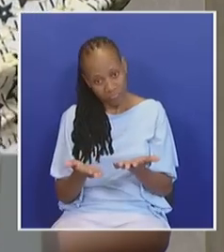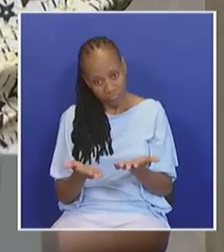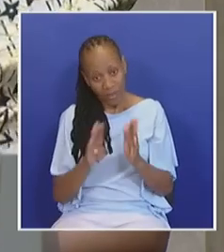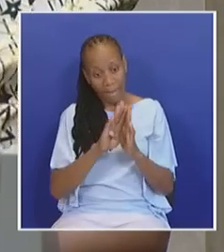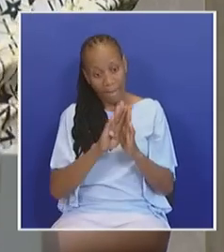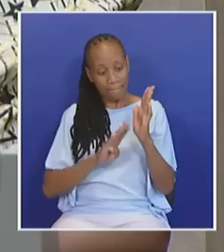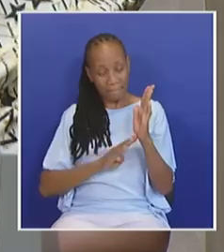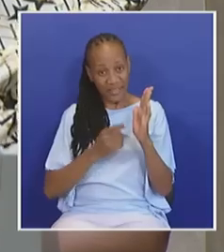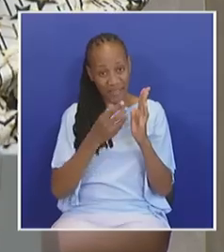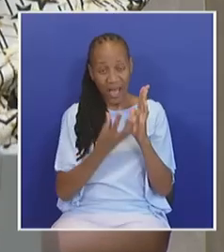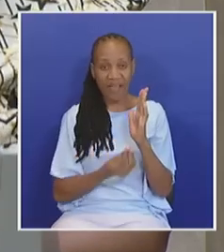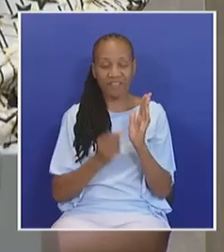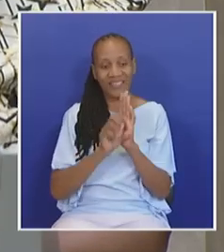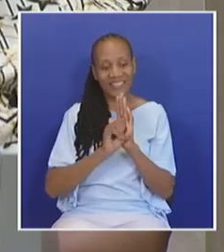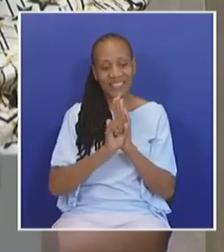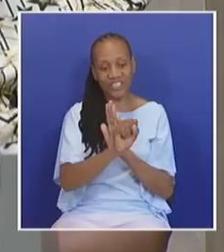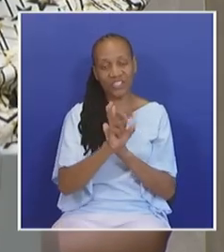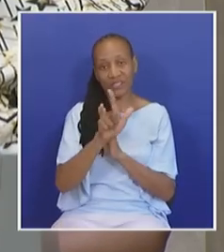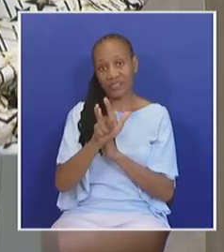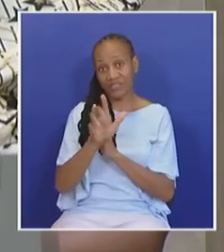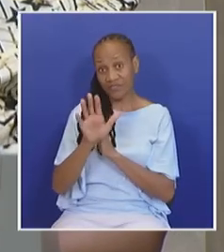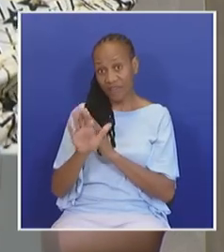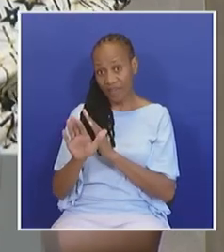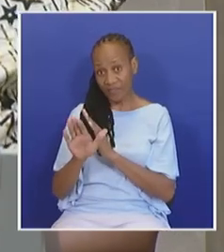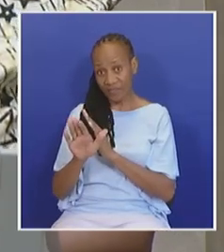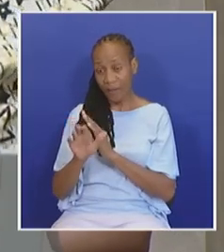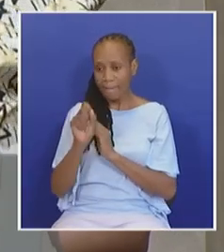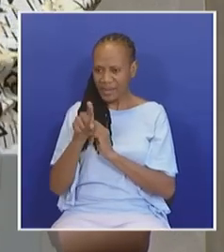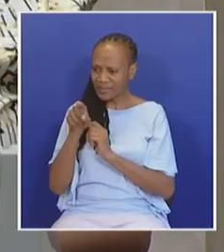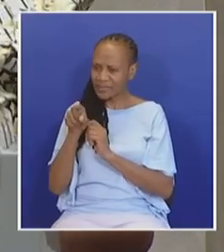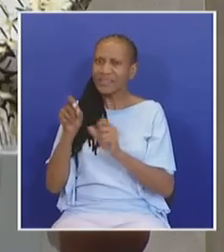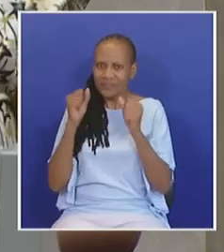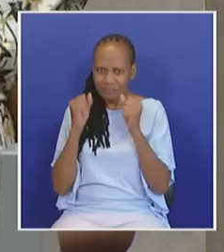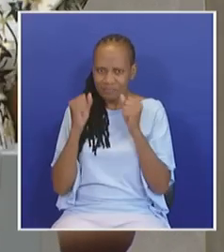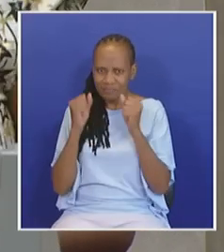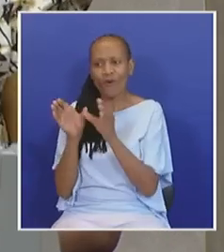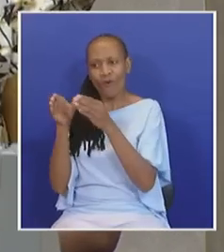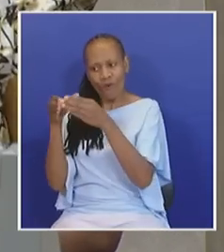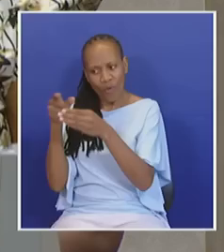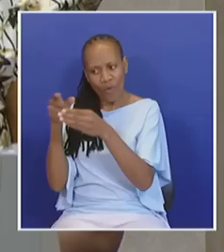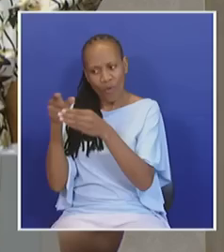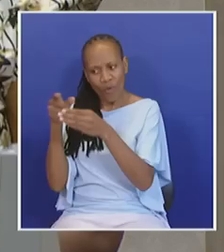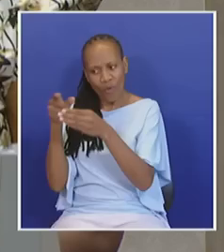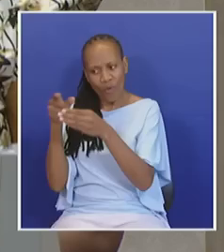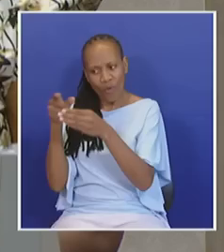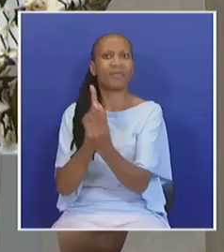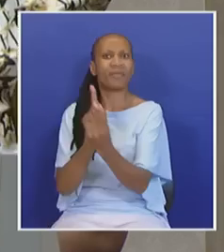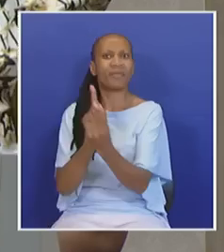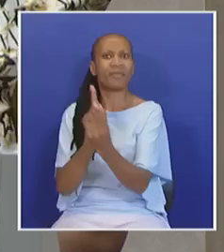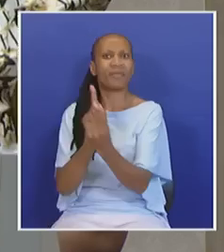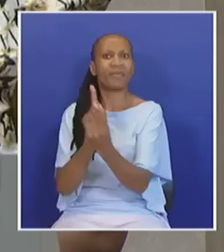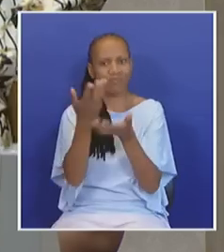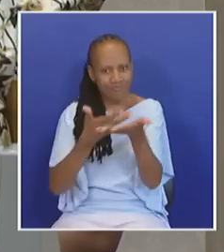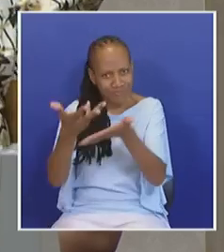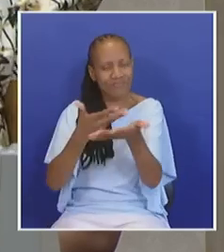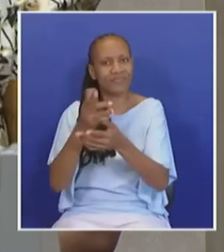Section 75, the committee is required to do public participation. The committee